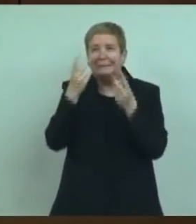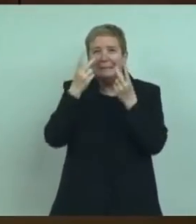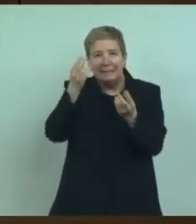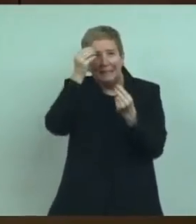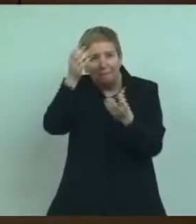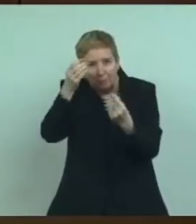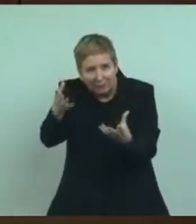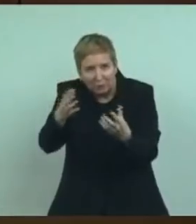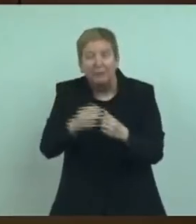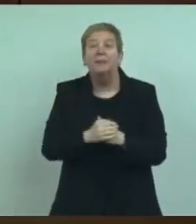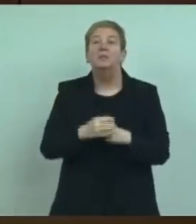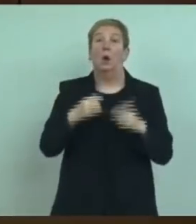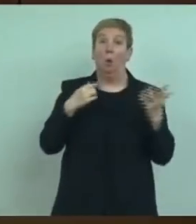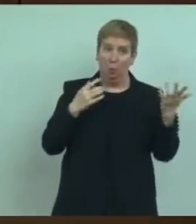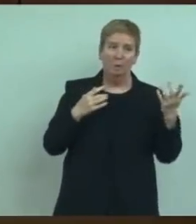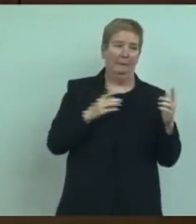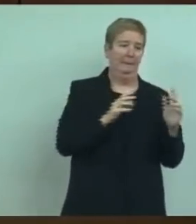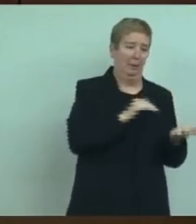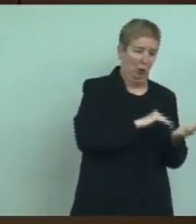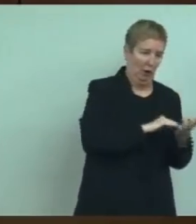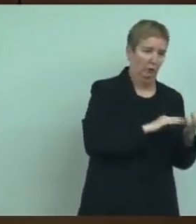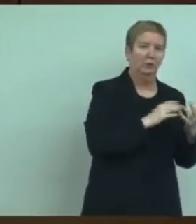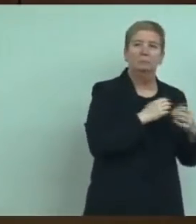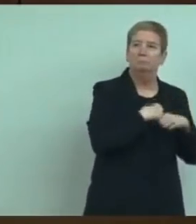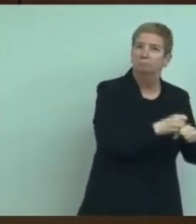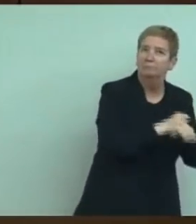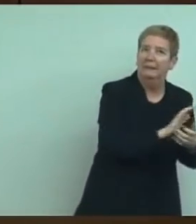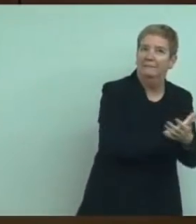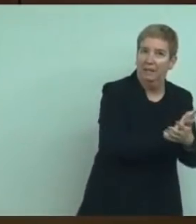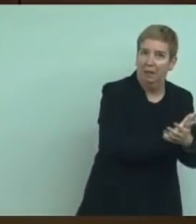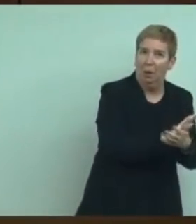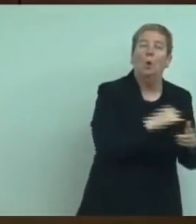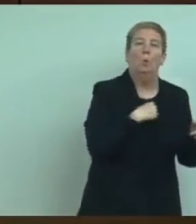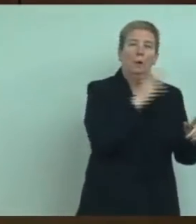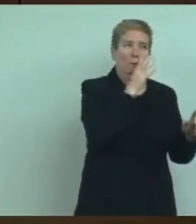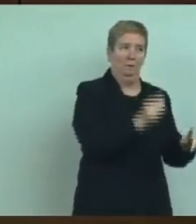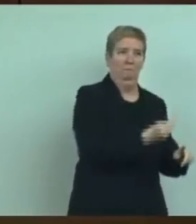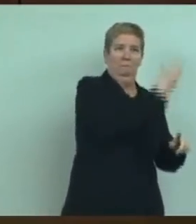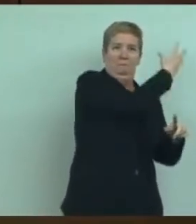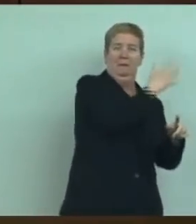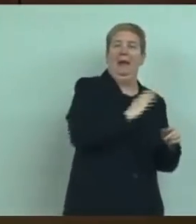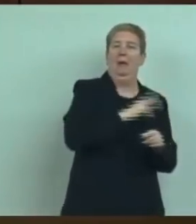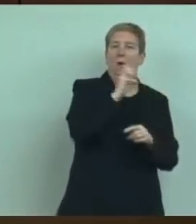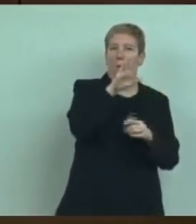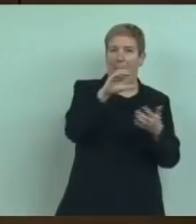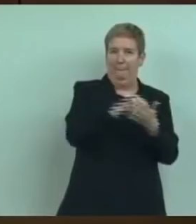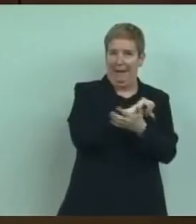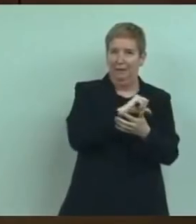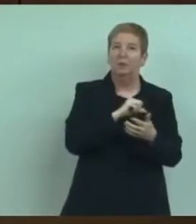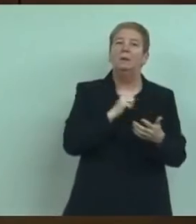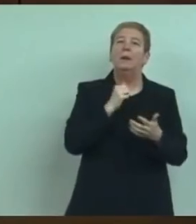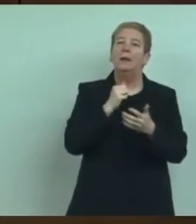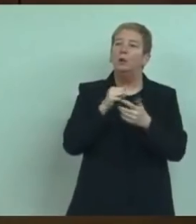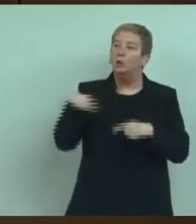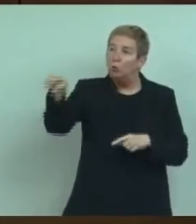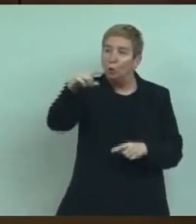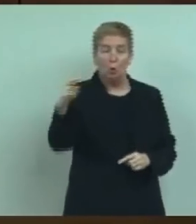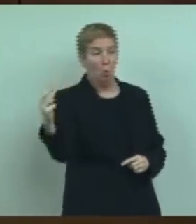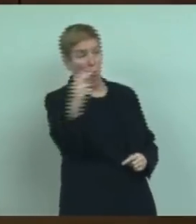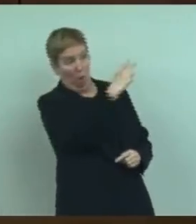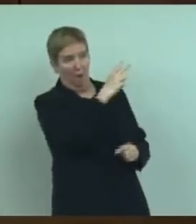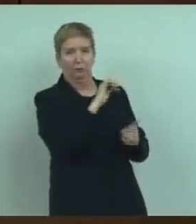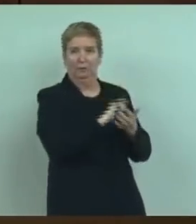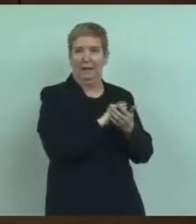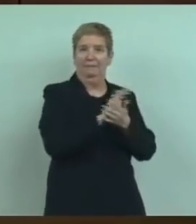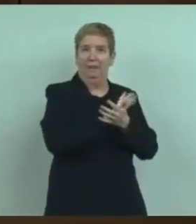that we're going to make available later today, and it will be on our websites. It will give you a sense about what it is